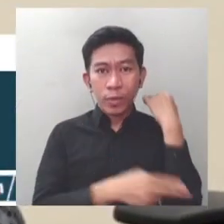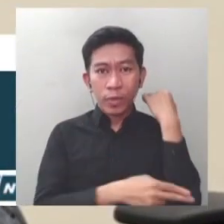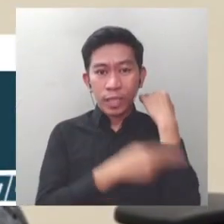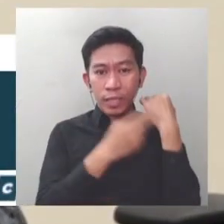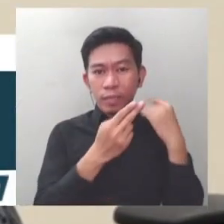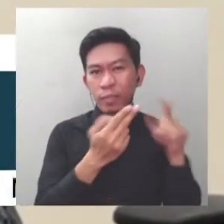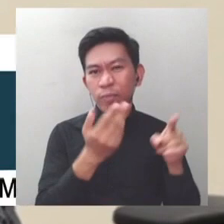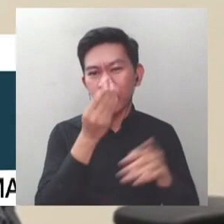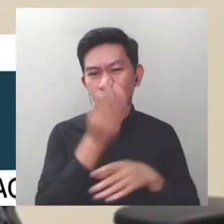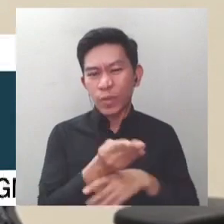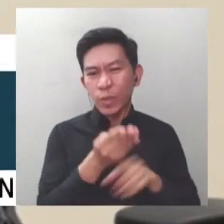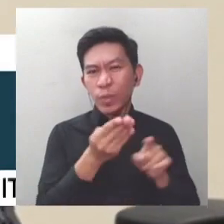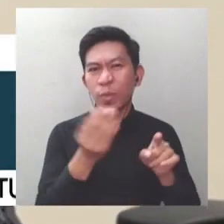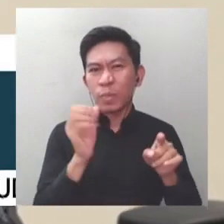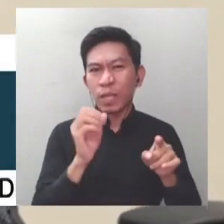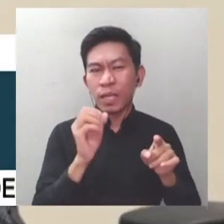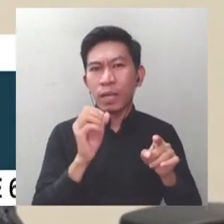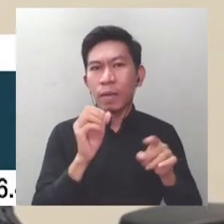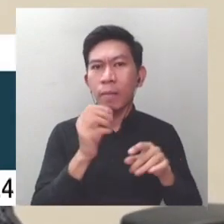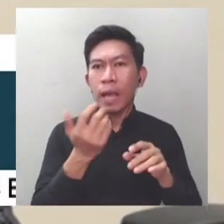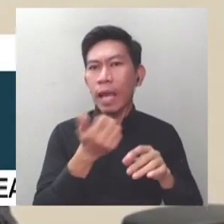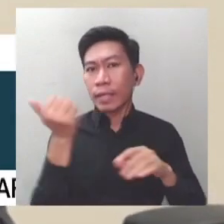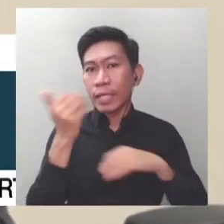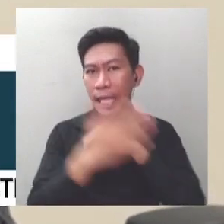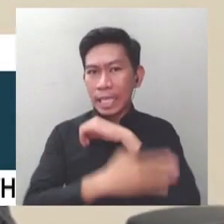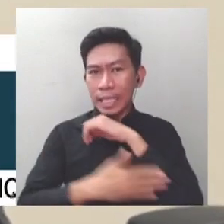sa sector na ito na nagre-request